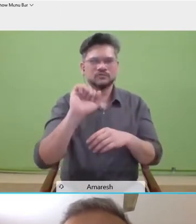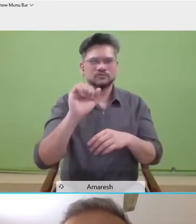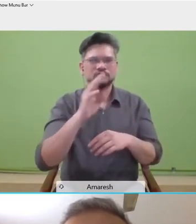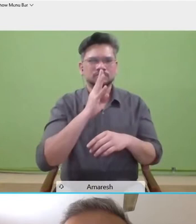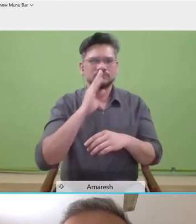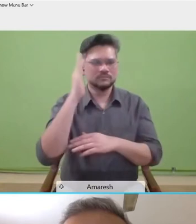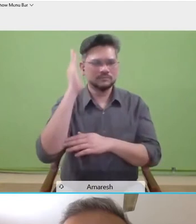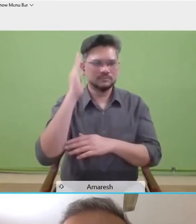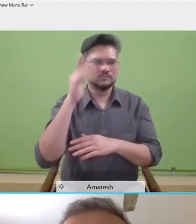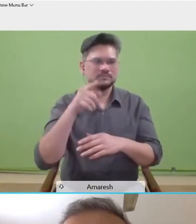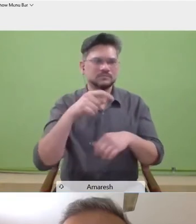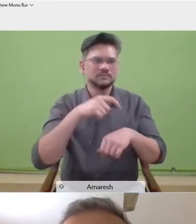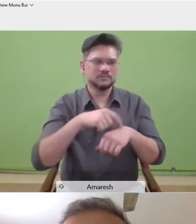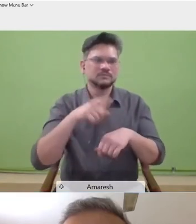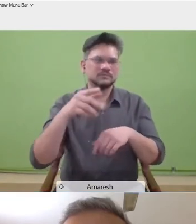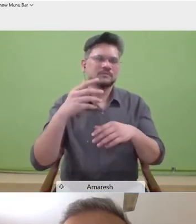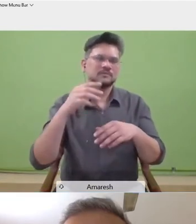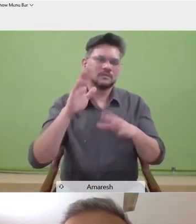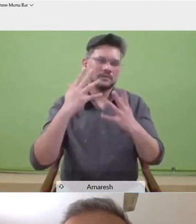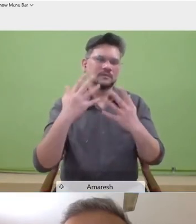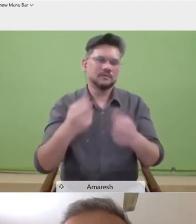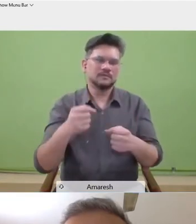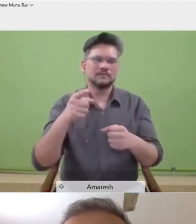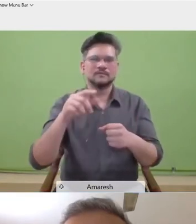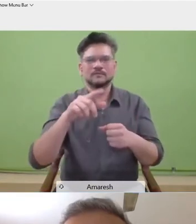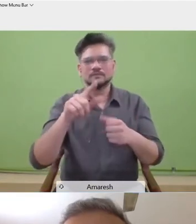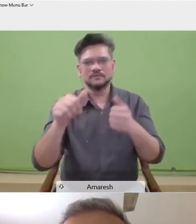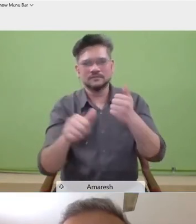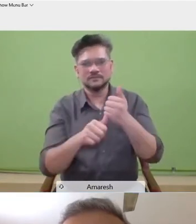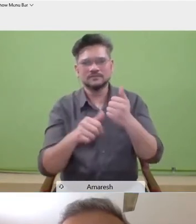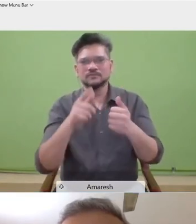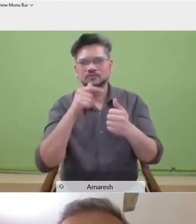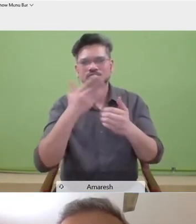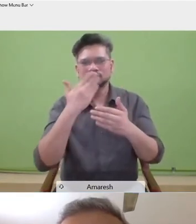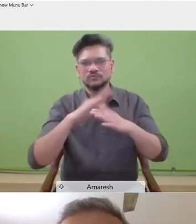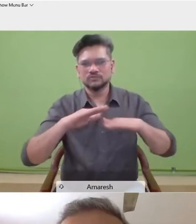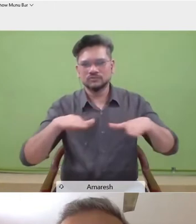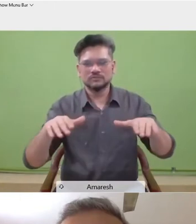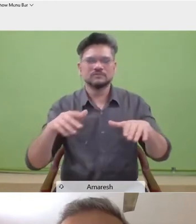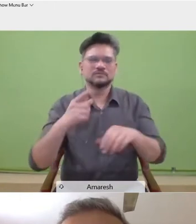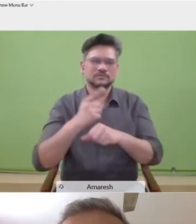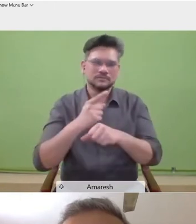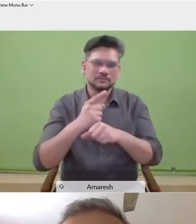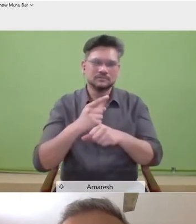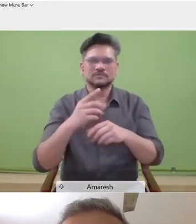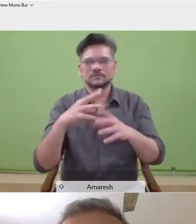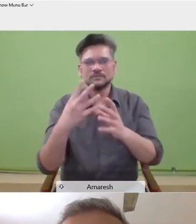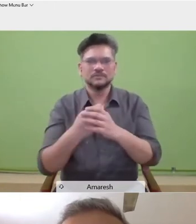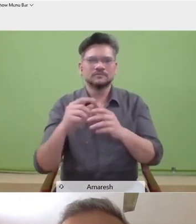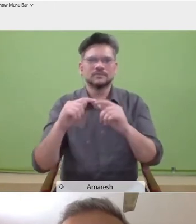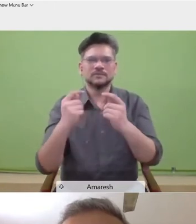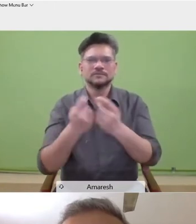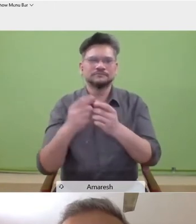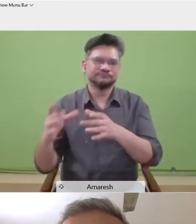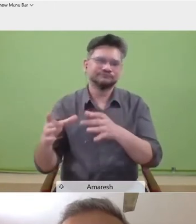uh graduate students teachers and many more to do some readings